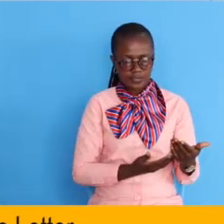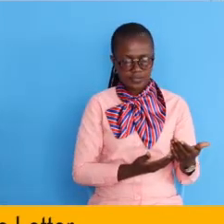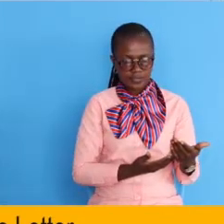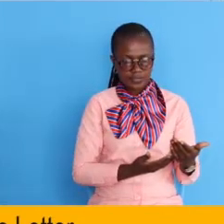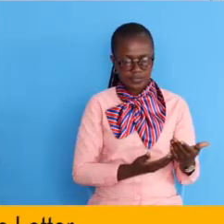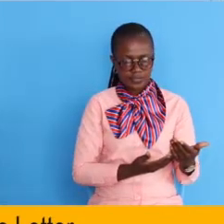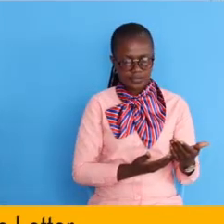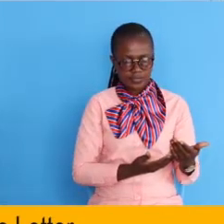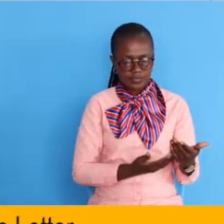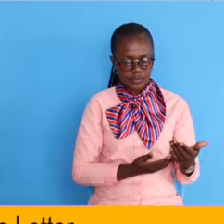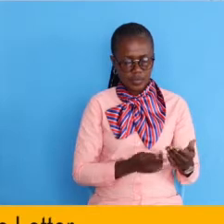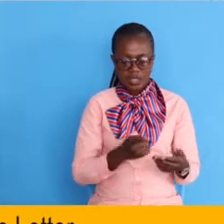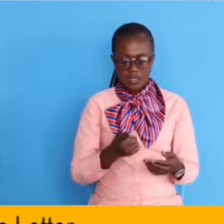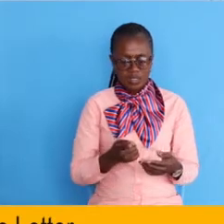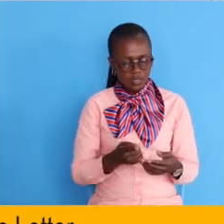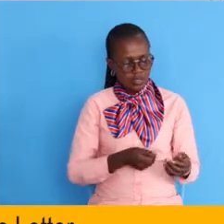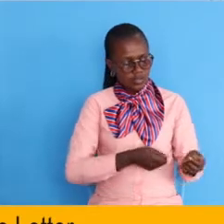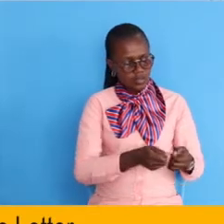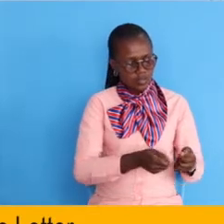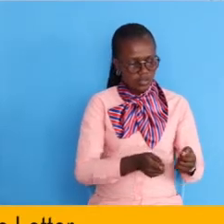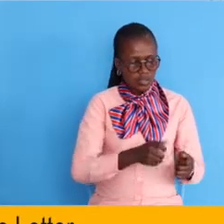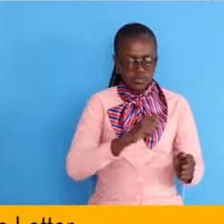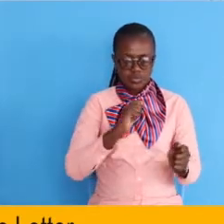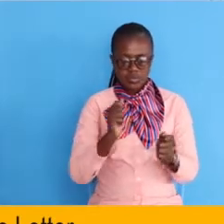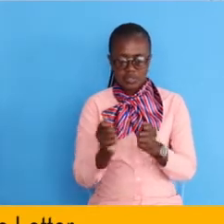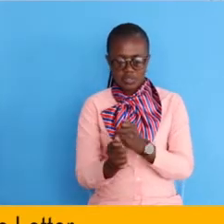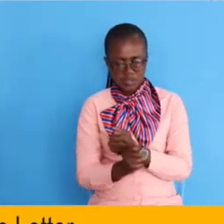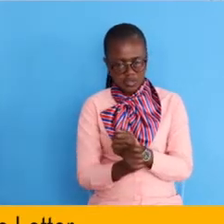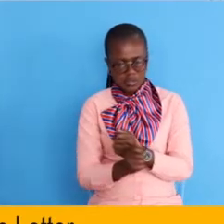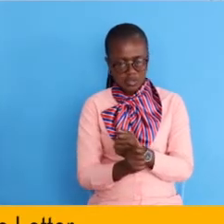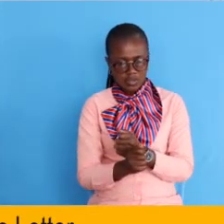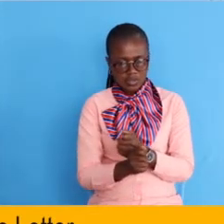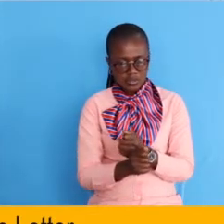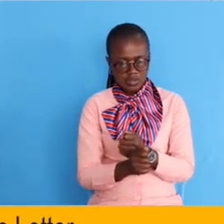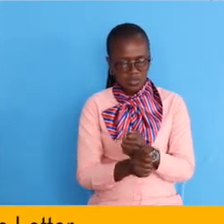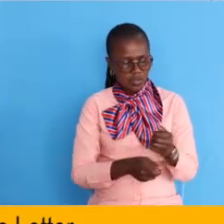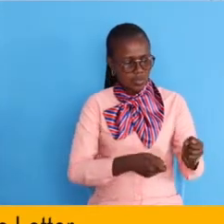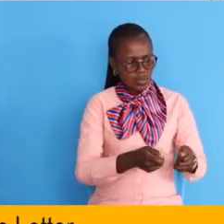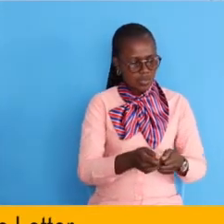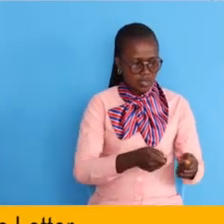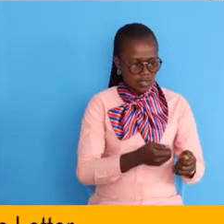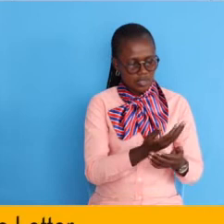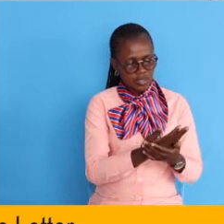These business transaction letters are the other forms of formal letters.